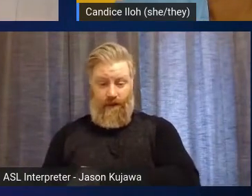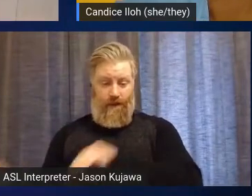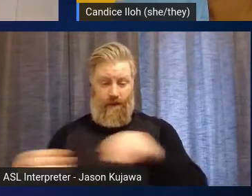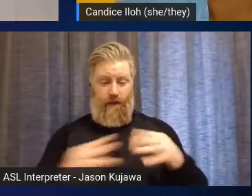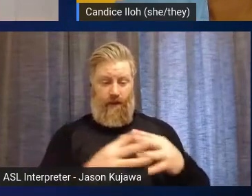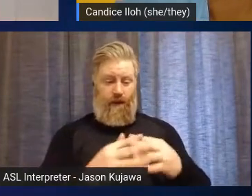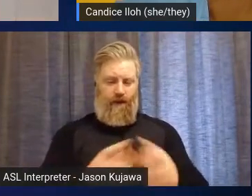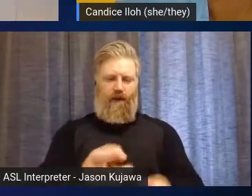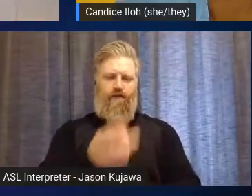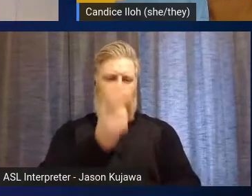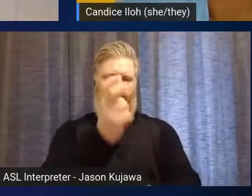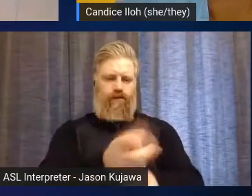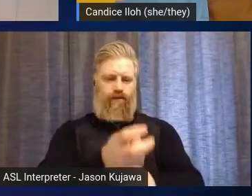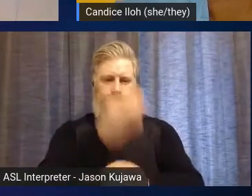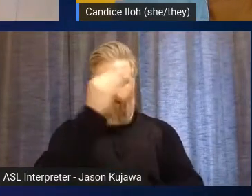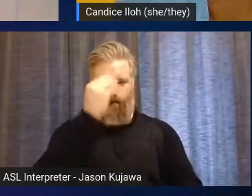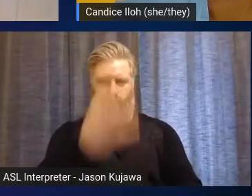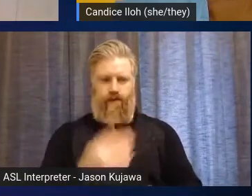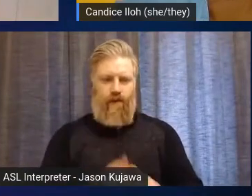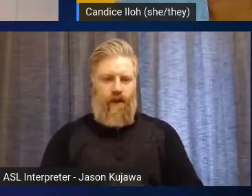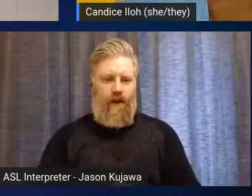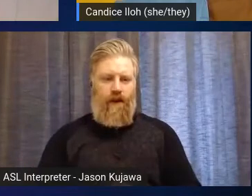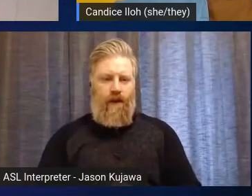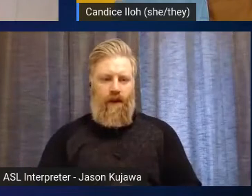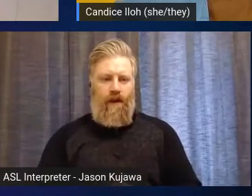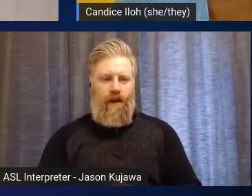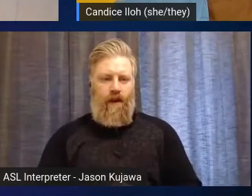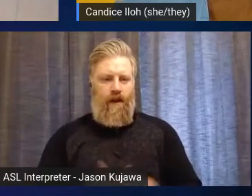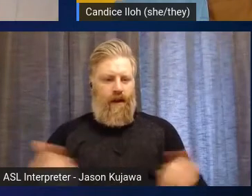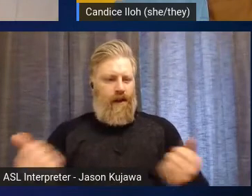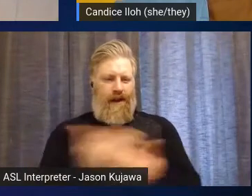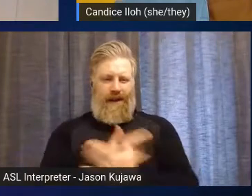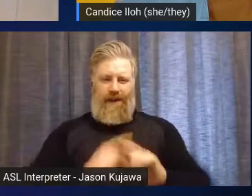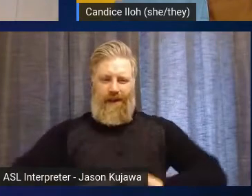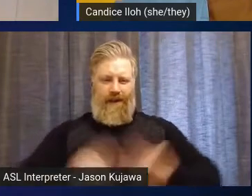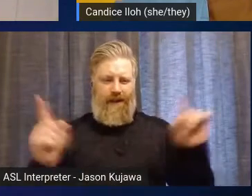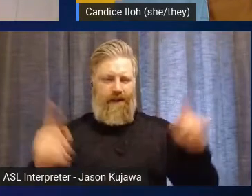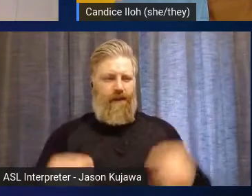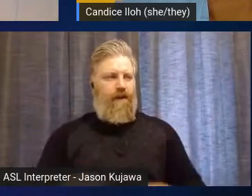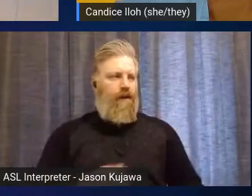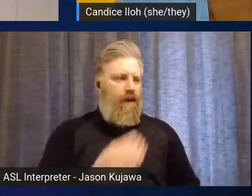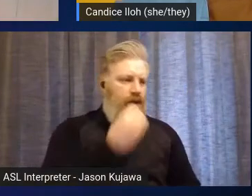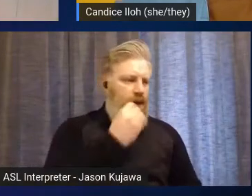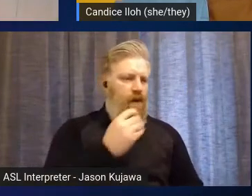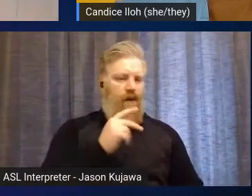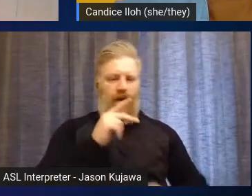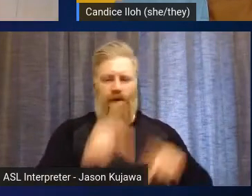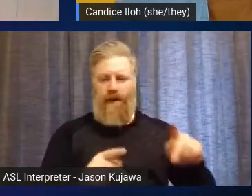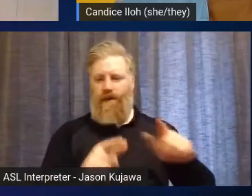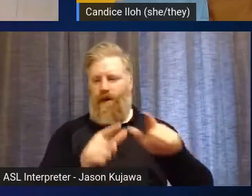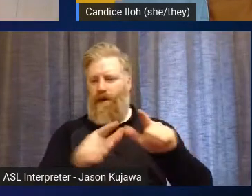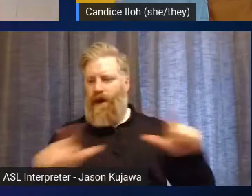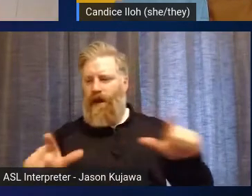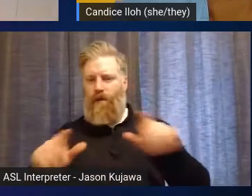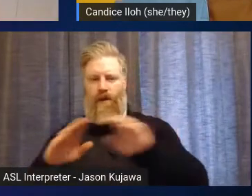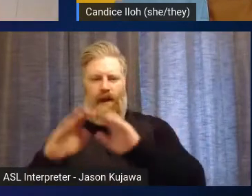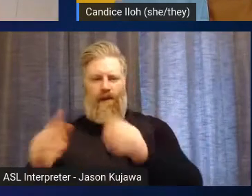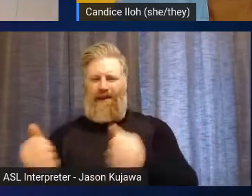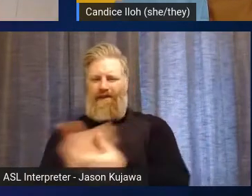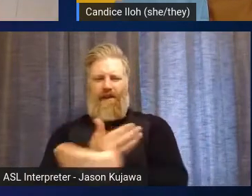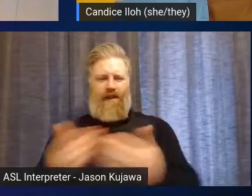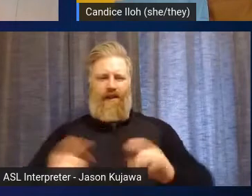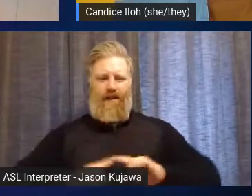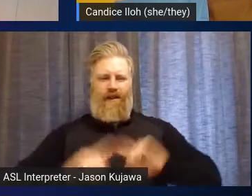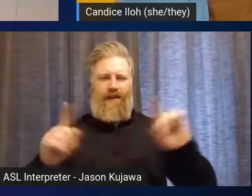because, you know, everything was different. The food, the people, the language, the housing, everything. You have